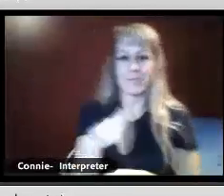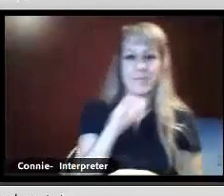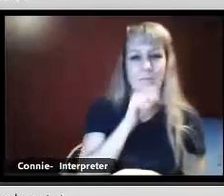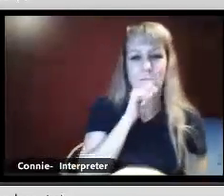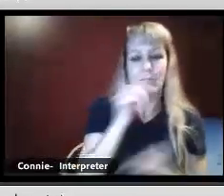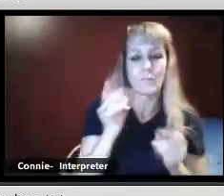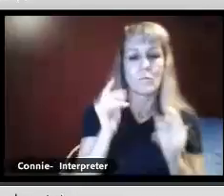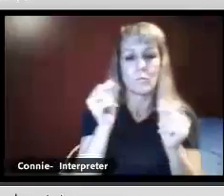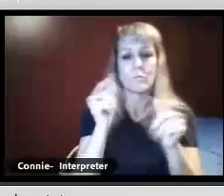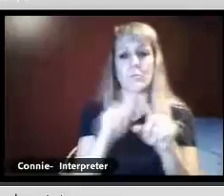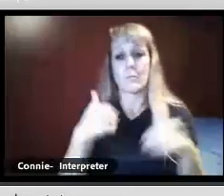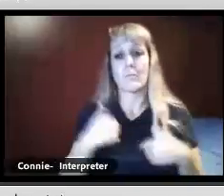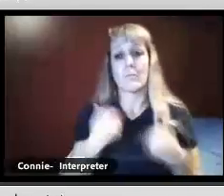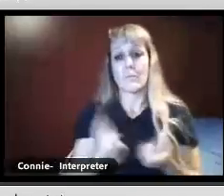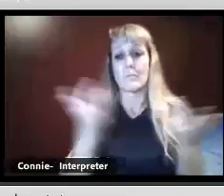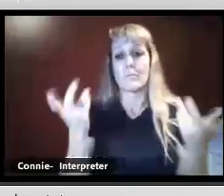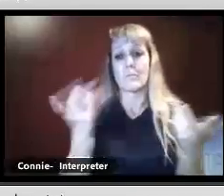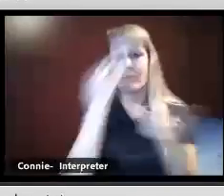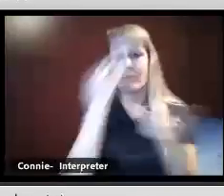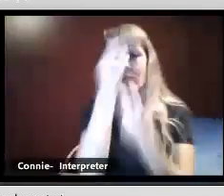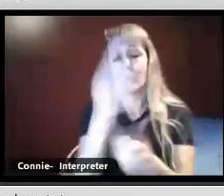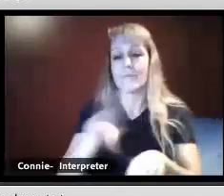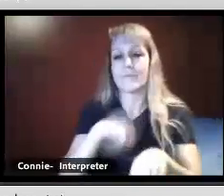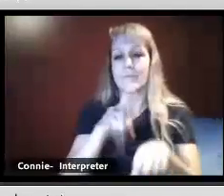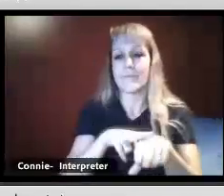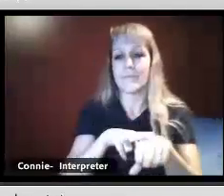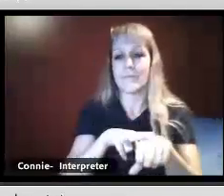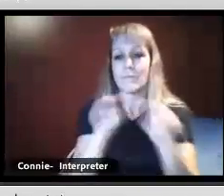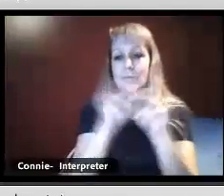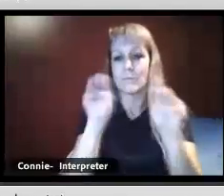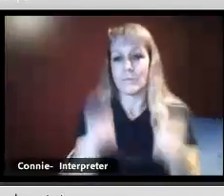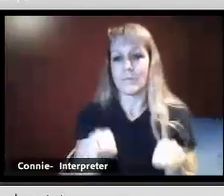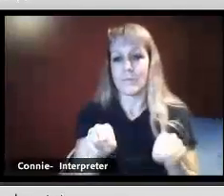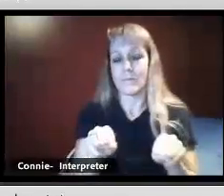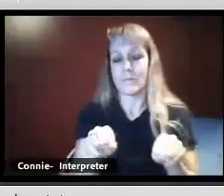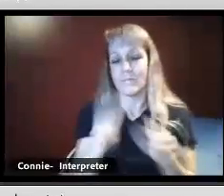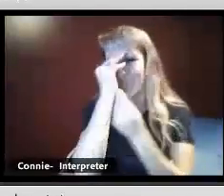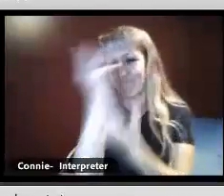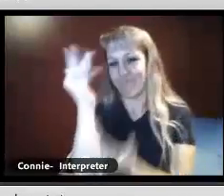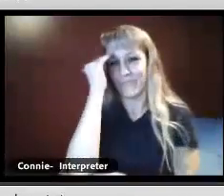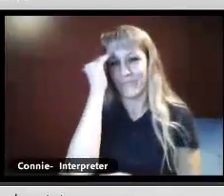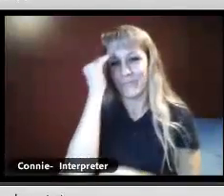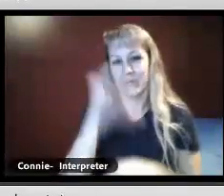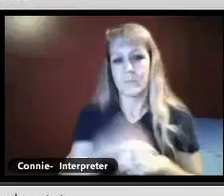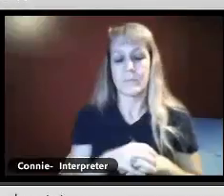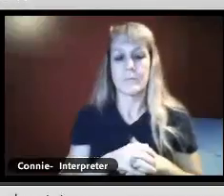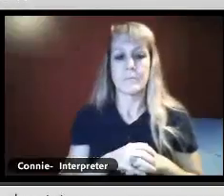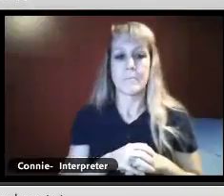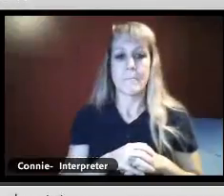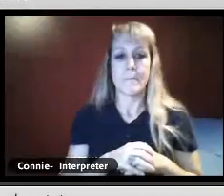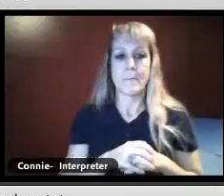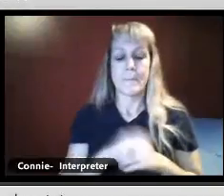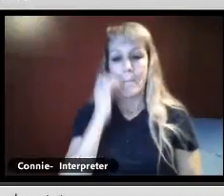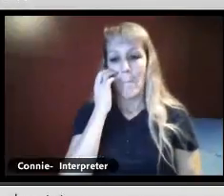But the Smithsonian is our national museum, and I wanted to make you aware of this.